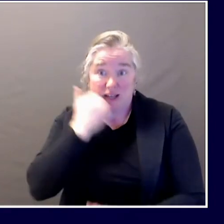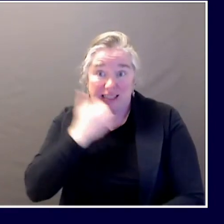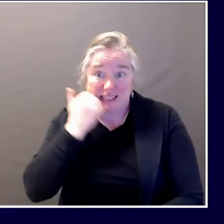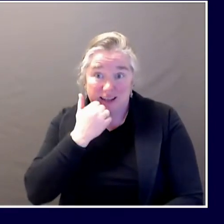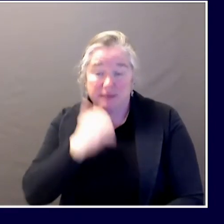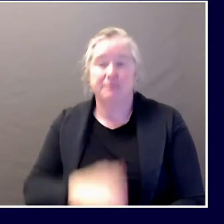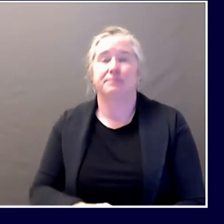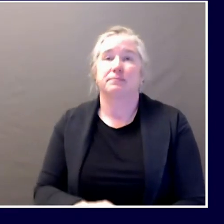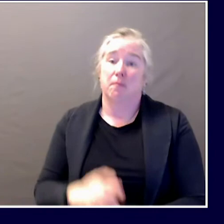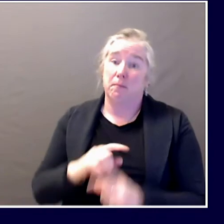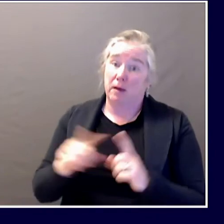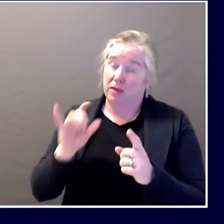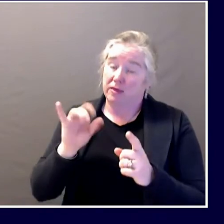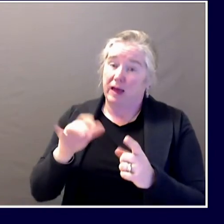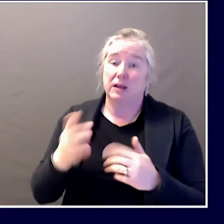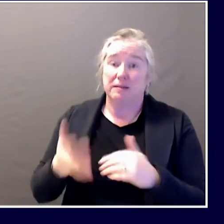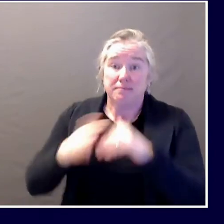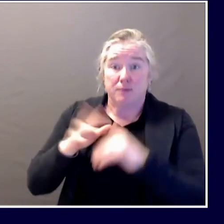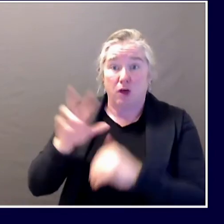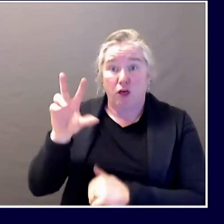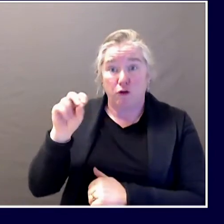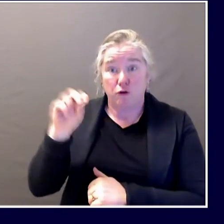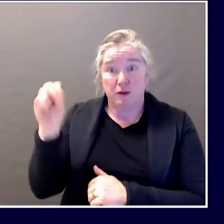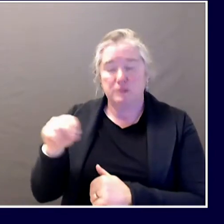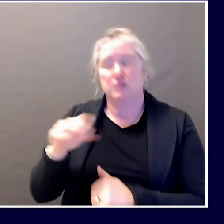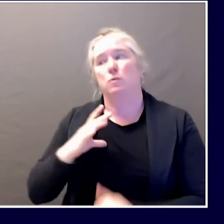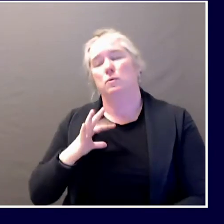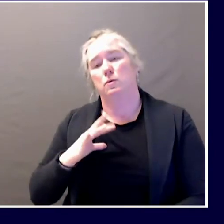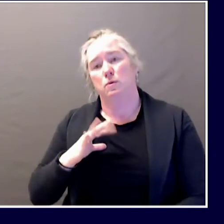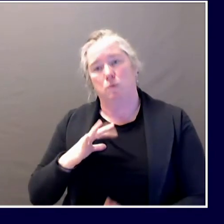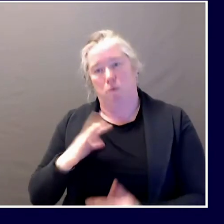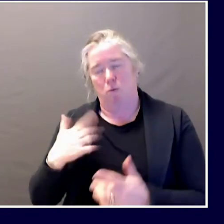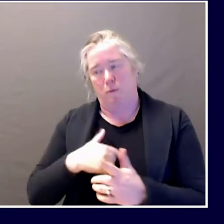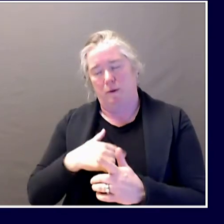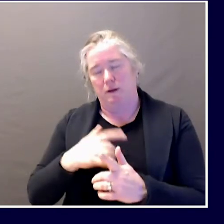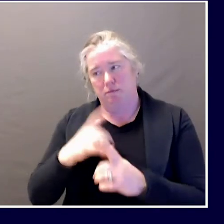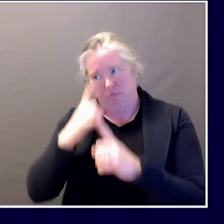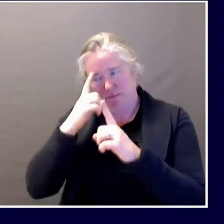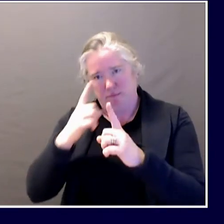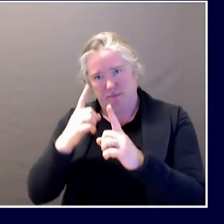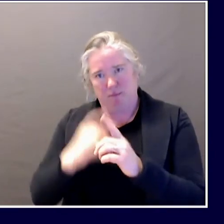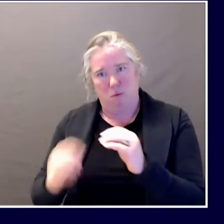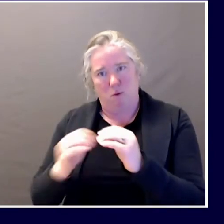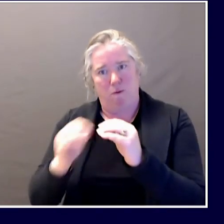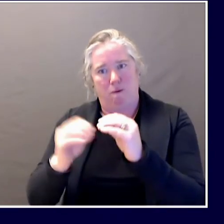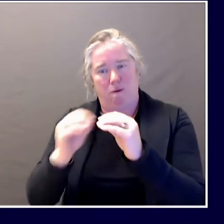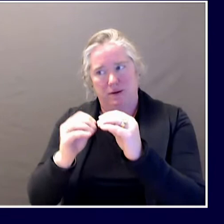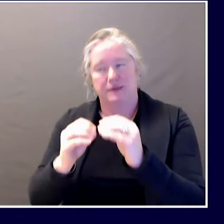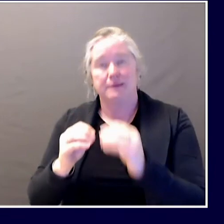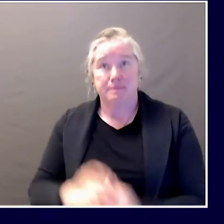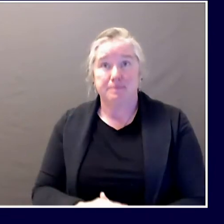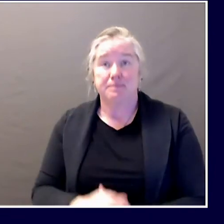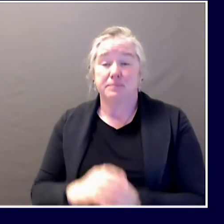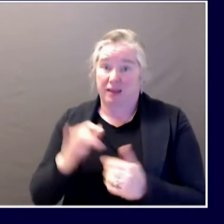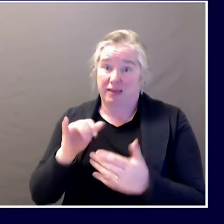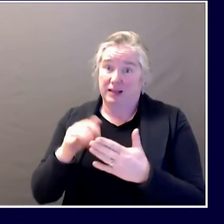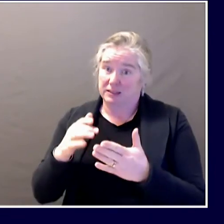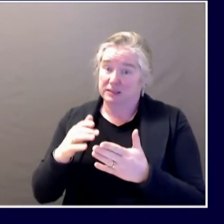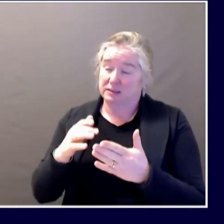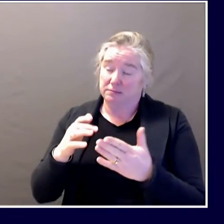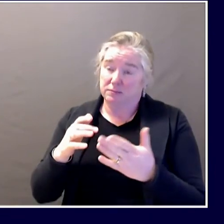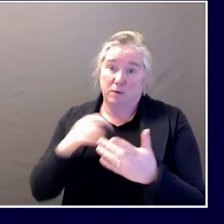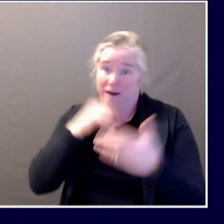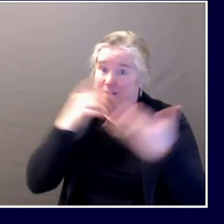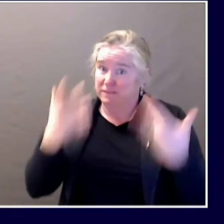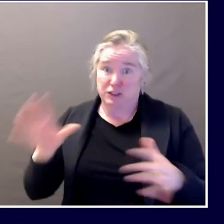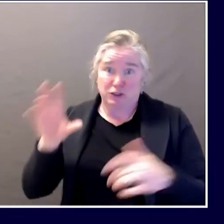acceleration, over 30% over the past 7 days, suggests that we are on a good pathway, even though we've got a long road